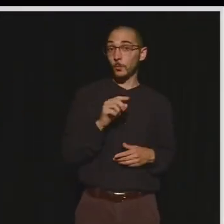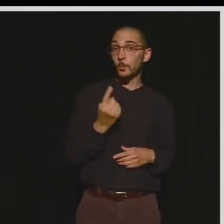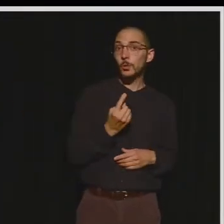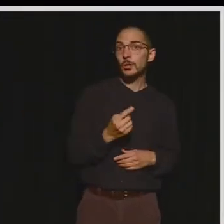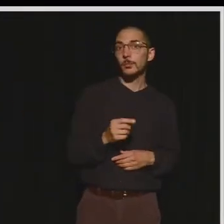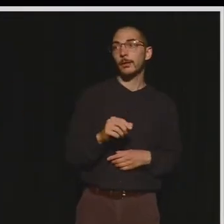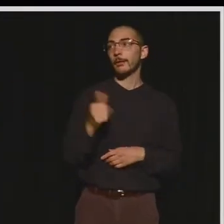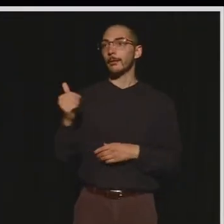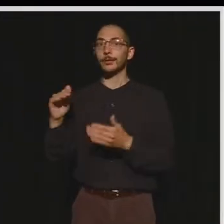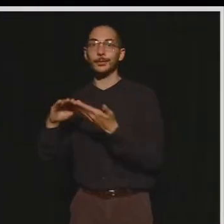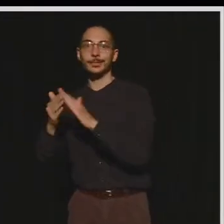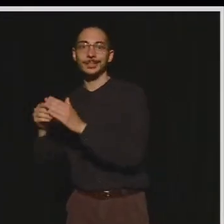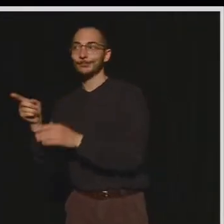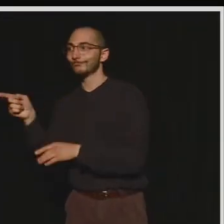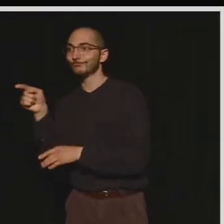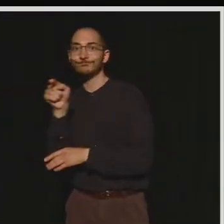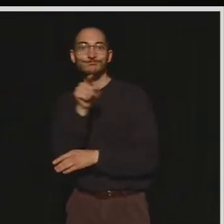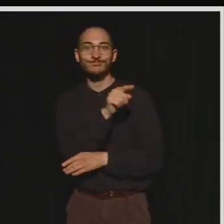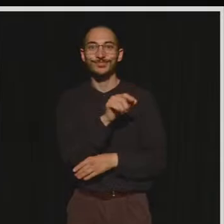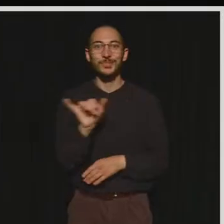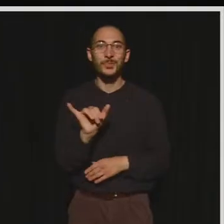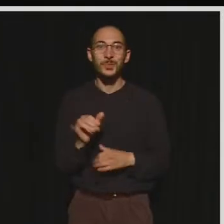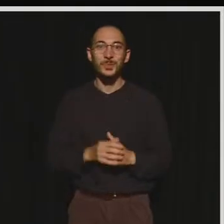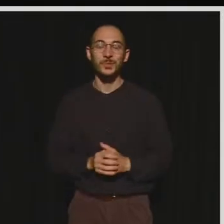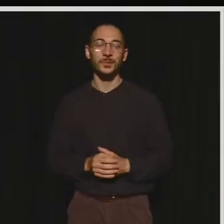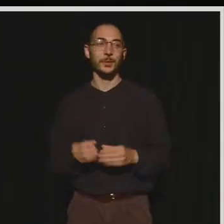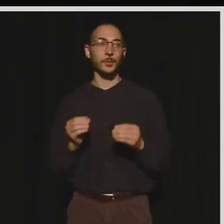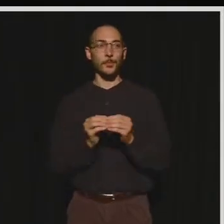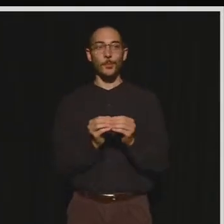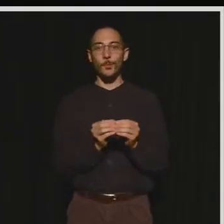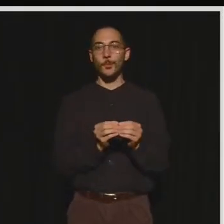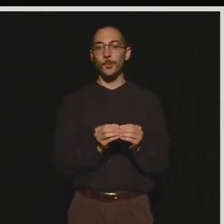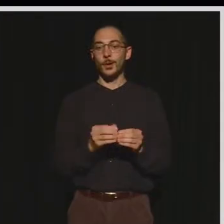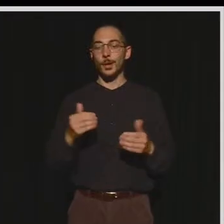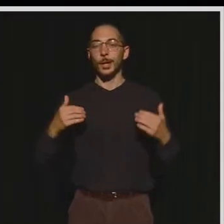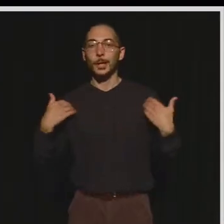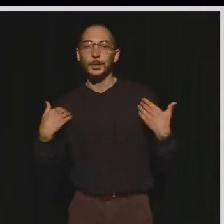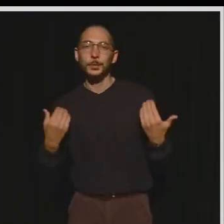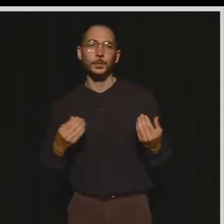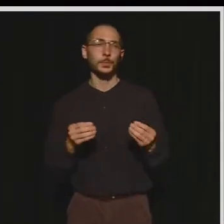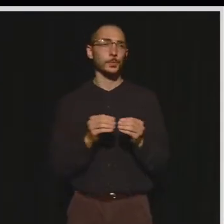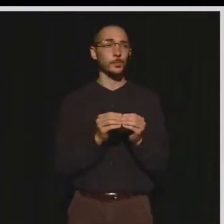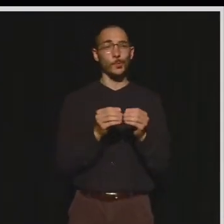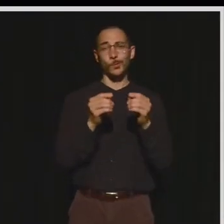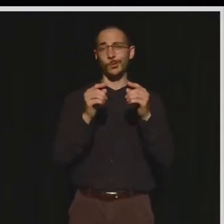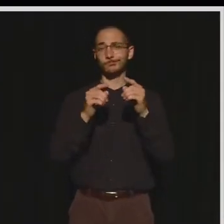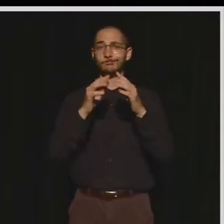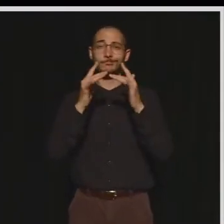clear that they're not taking it anymore. I think that would be the bourbon snifter